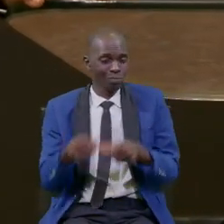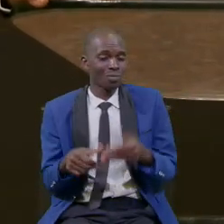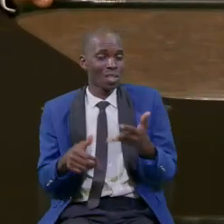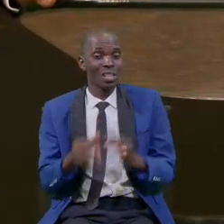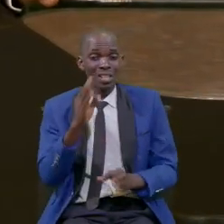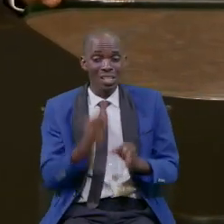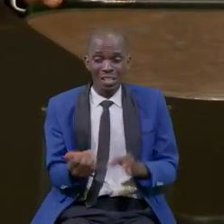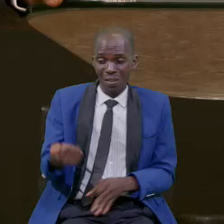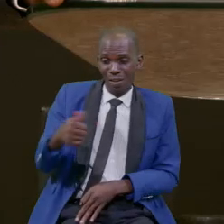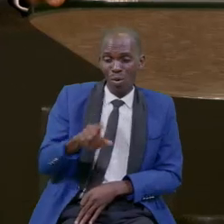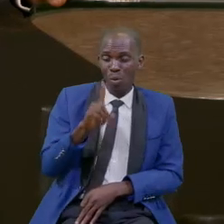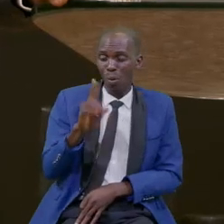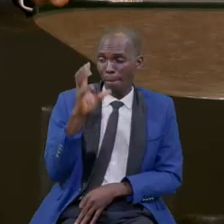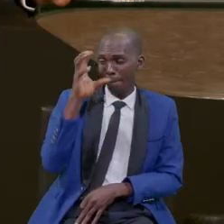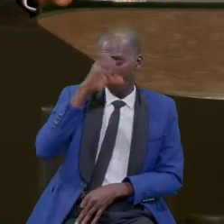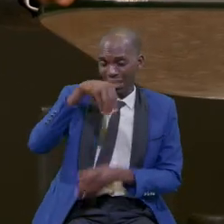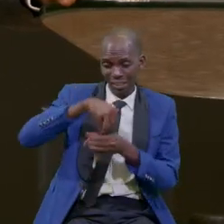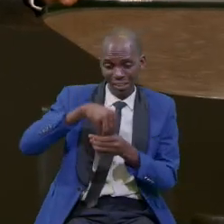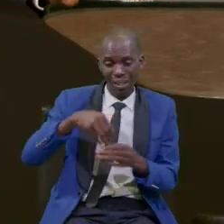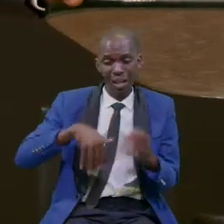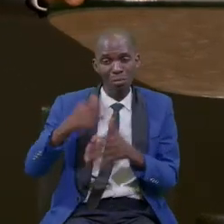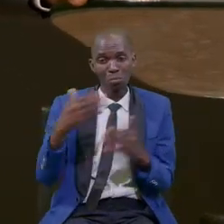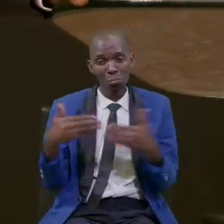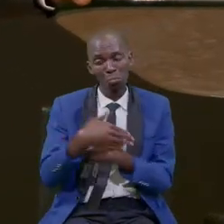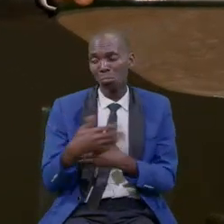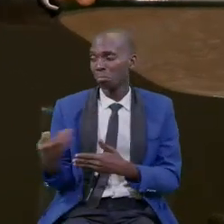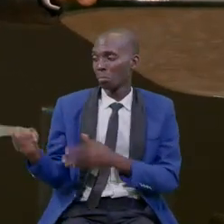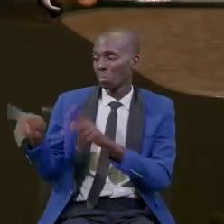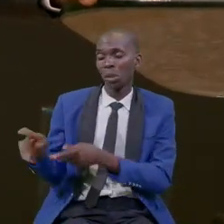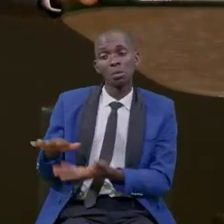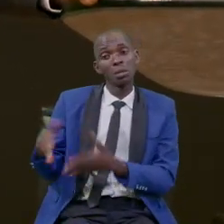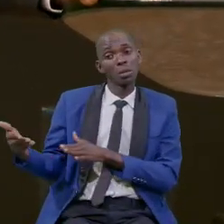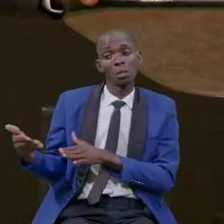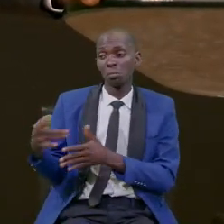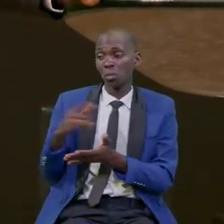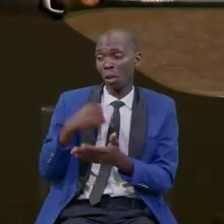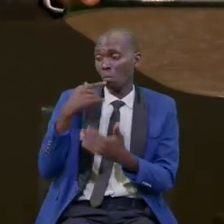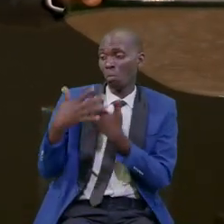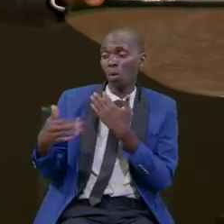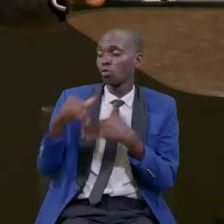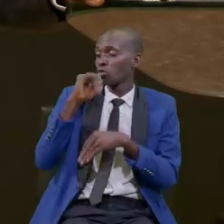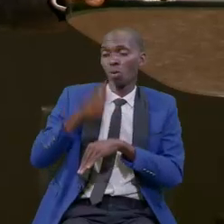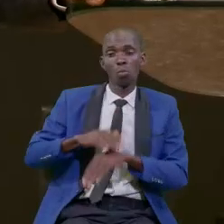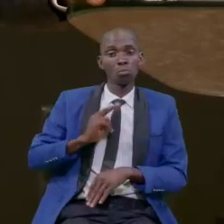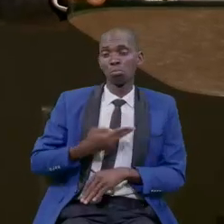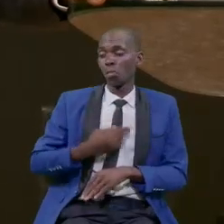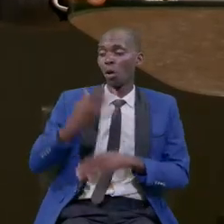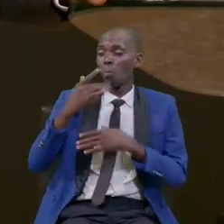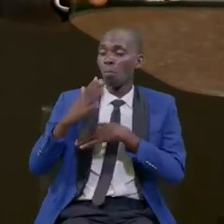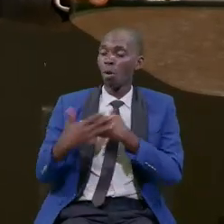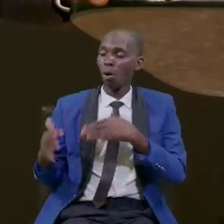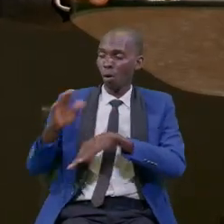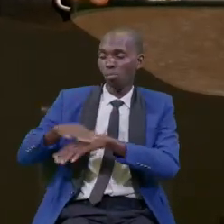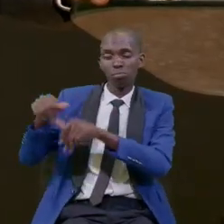anyone goes out, he will die. His blood will be upon him. But all those who remain